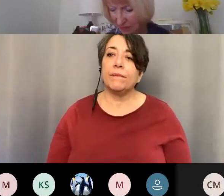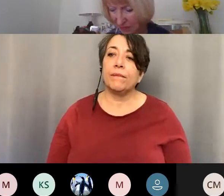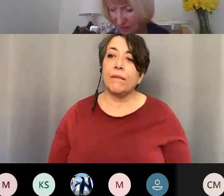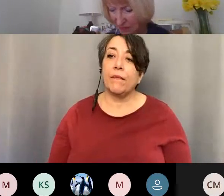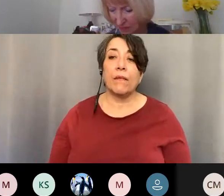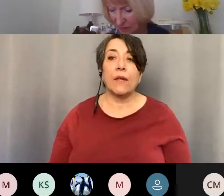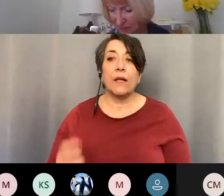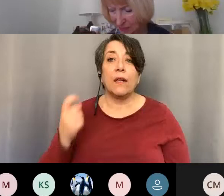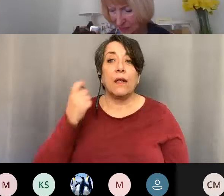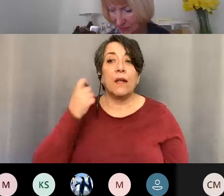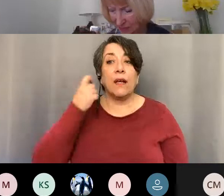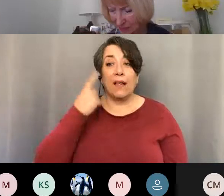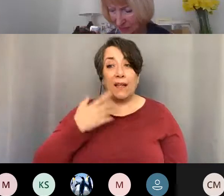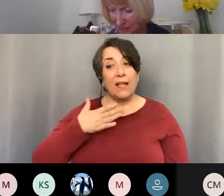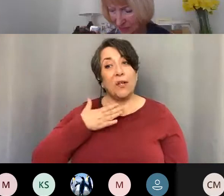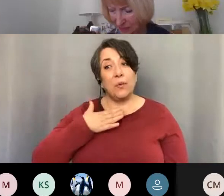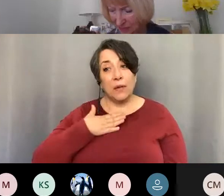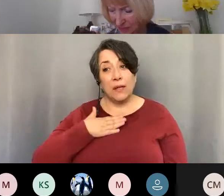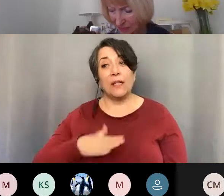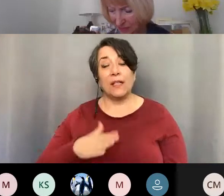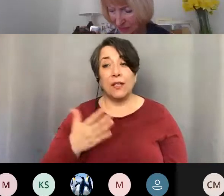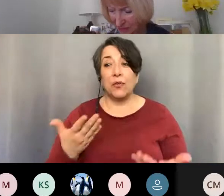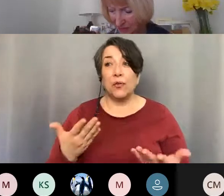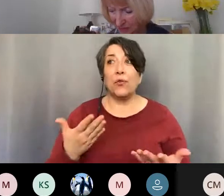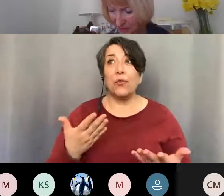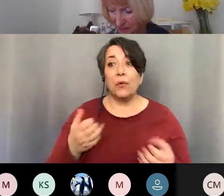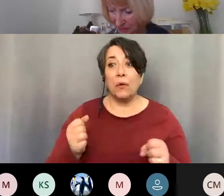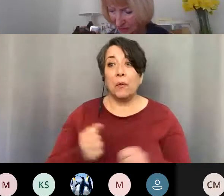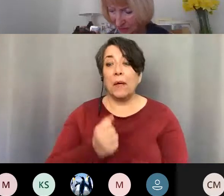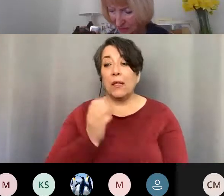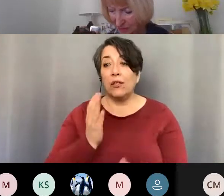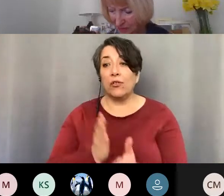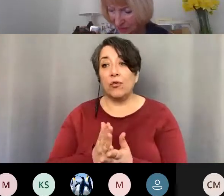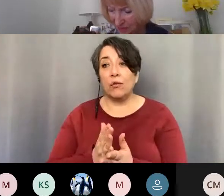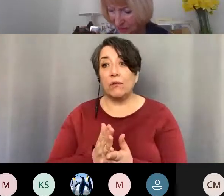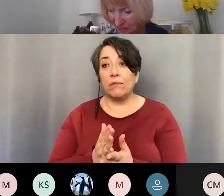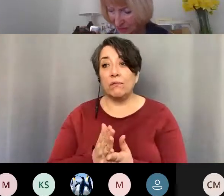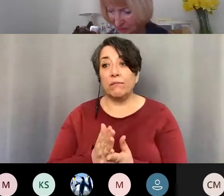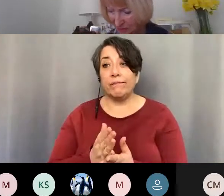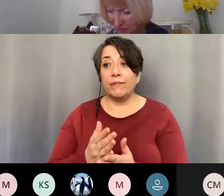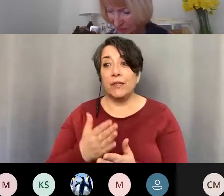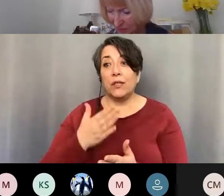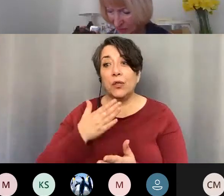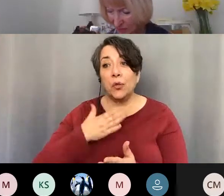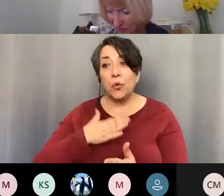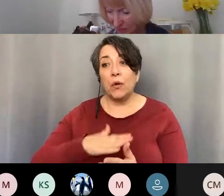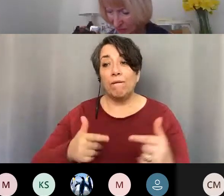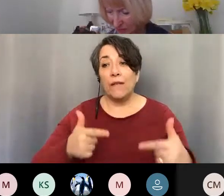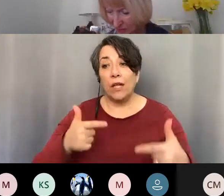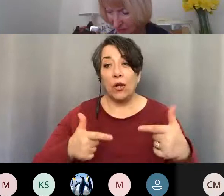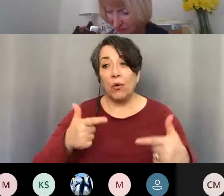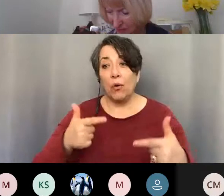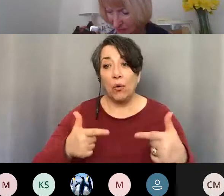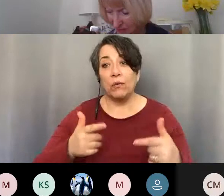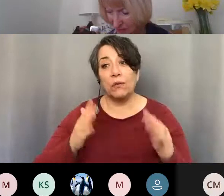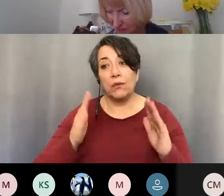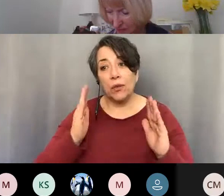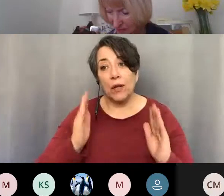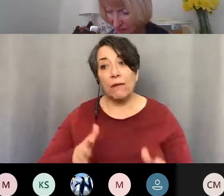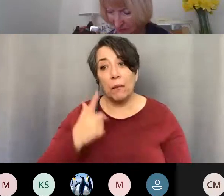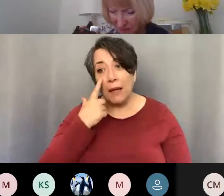that need to be, if you want to make people go for video calls, then you have to be careful